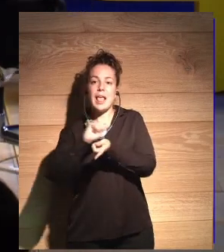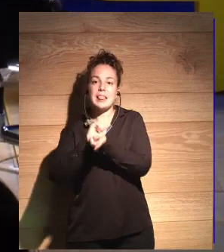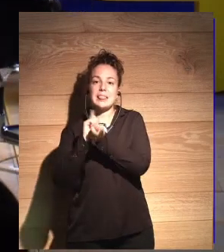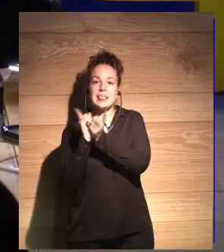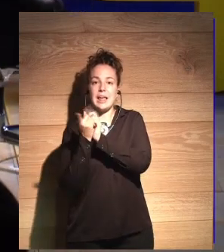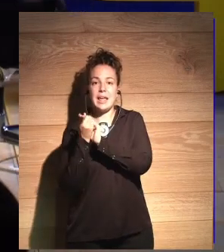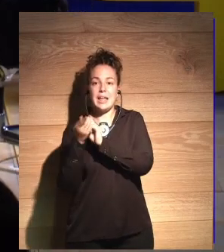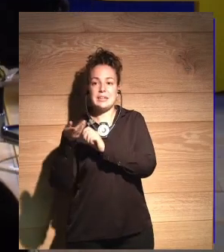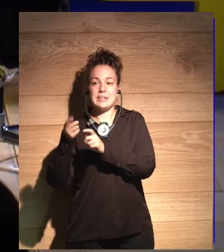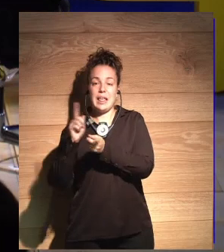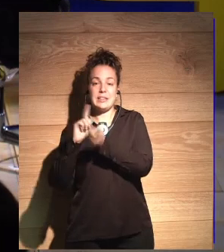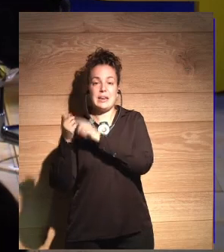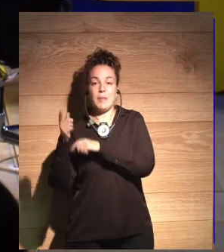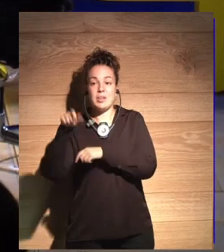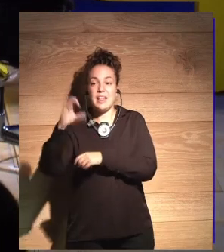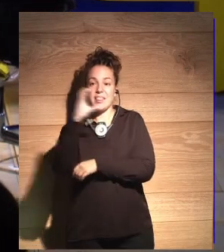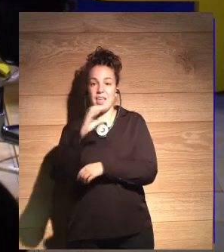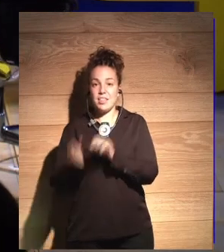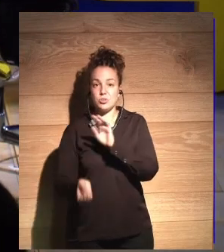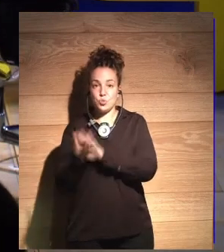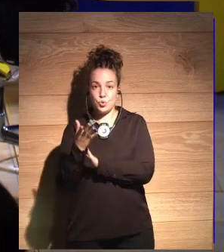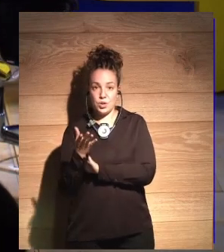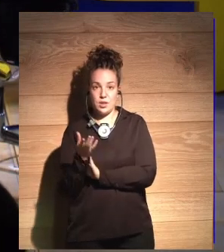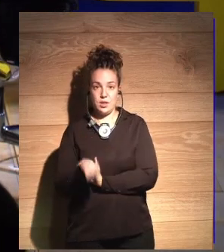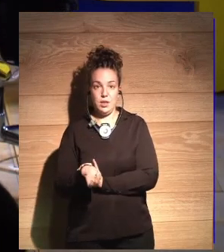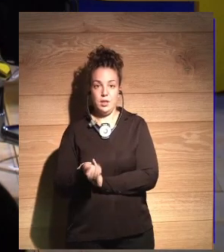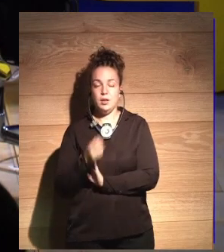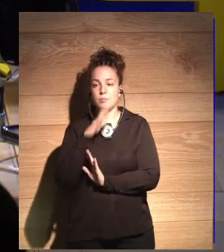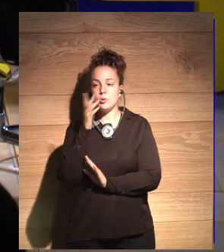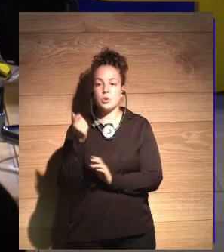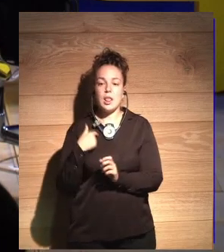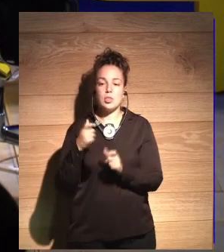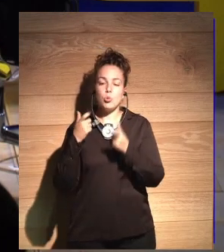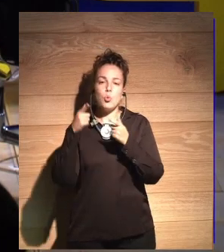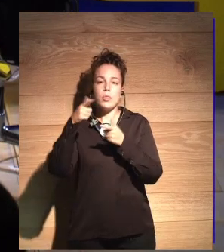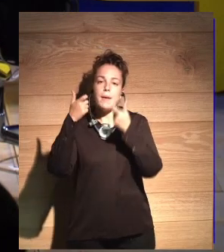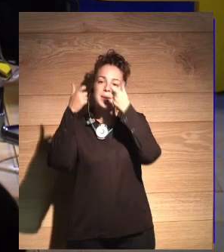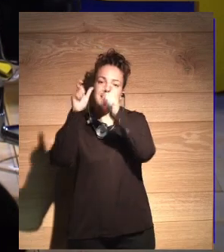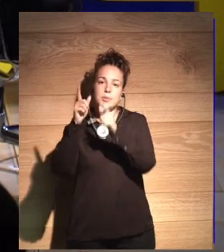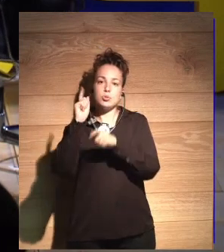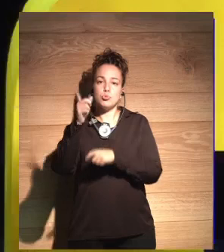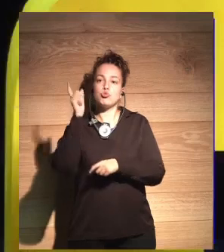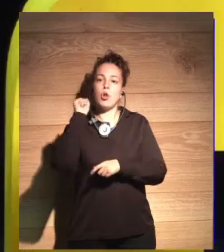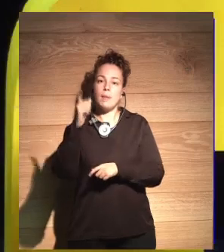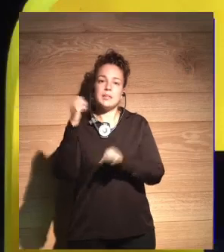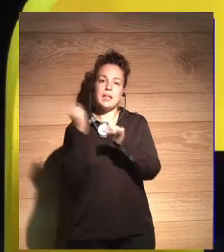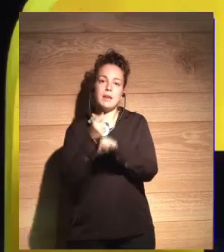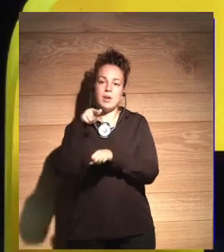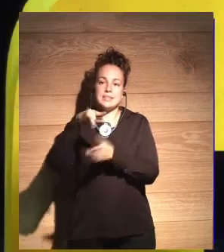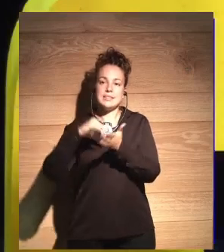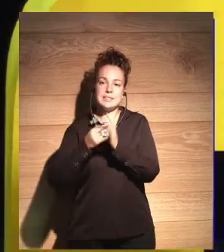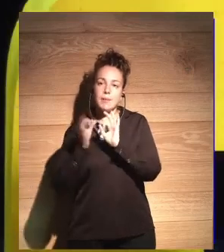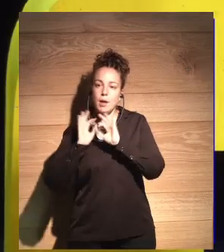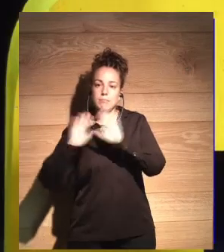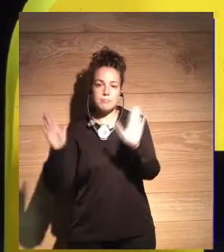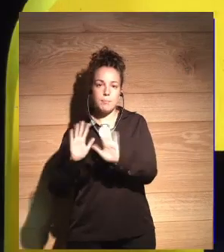art was not based on, oh, you're in a department that you can only be a system administrator. Yeah. So I don't know what